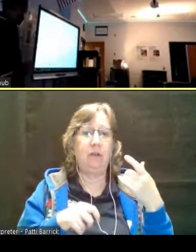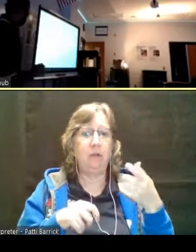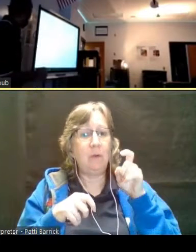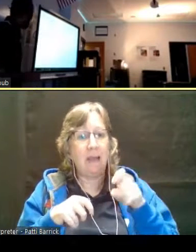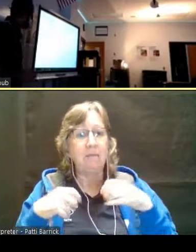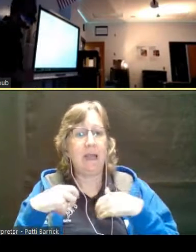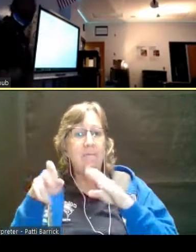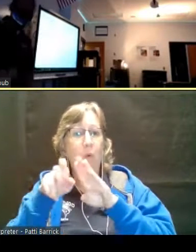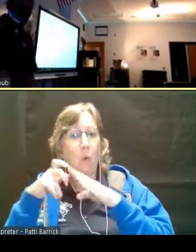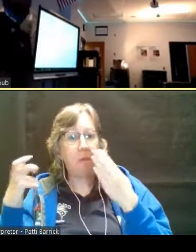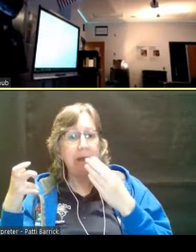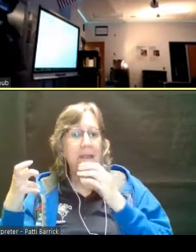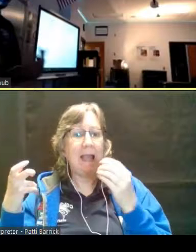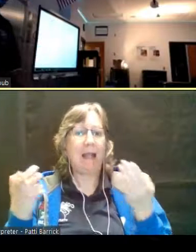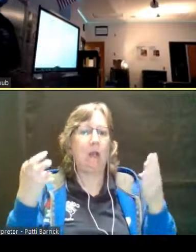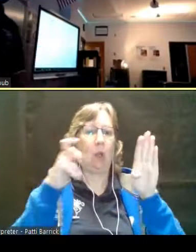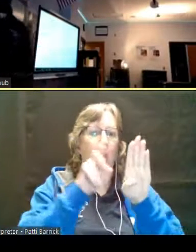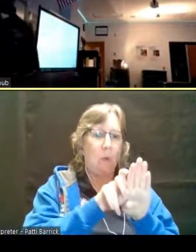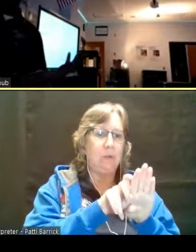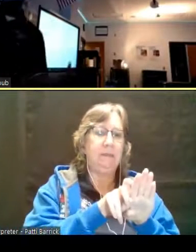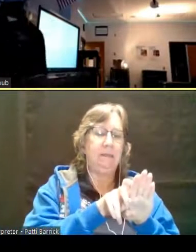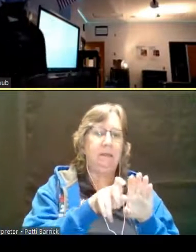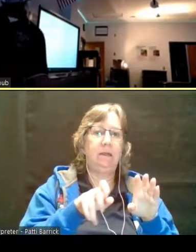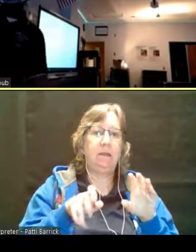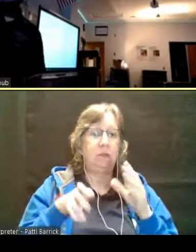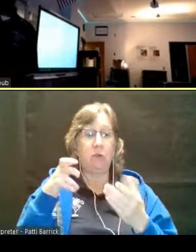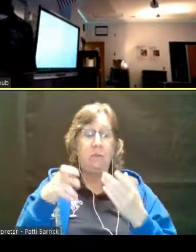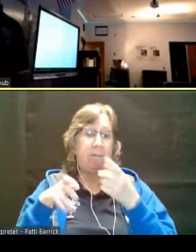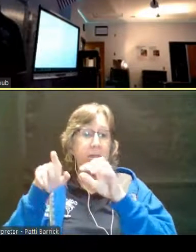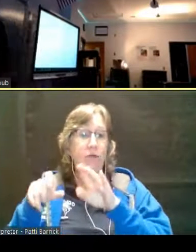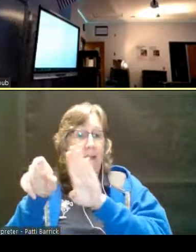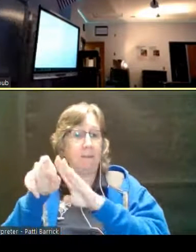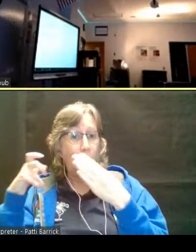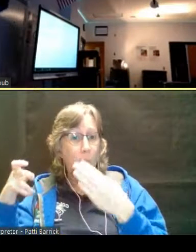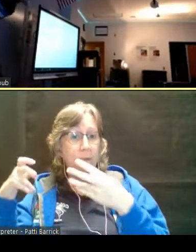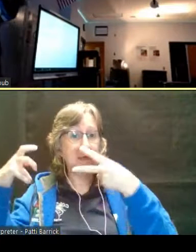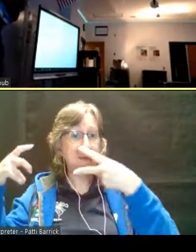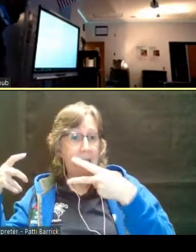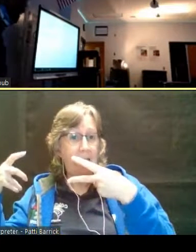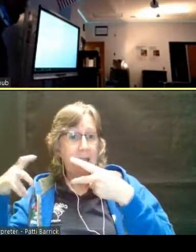incorrect. So it's incomplete if you have an opening tag and not a closed tag.